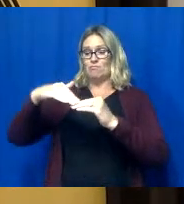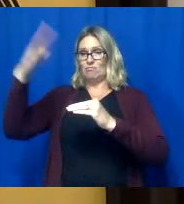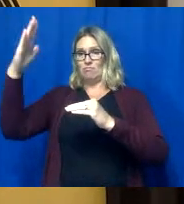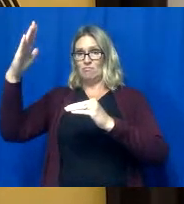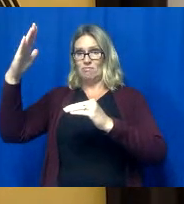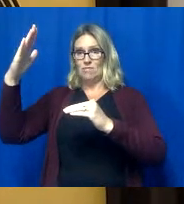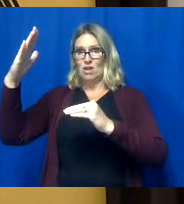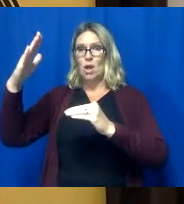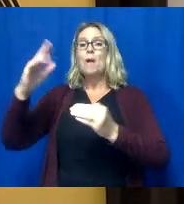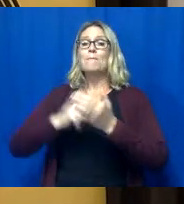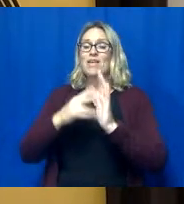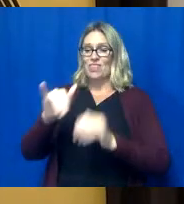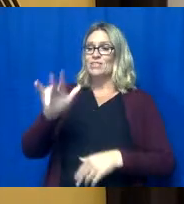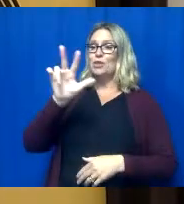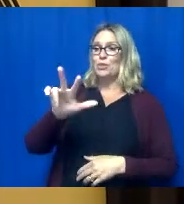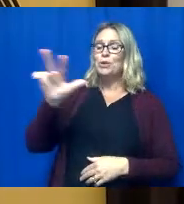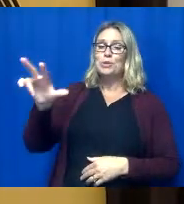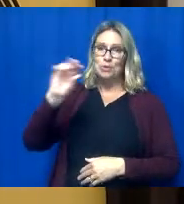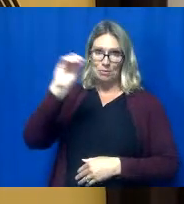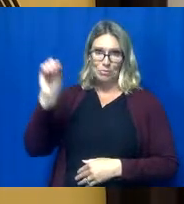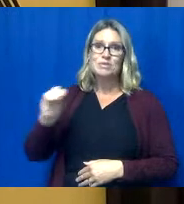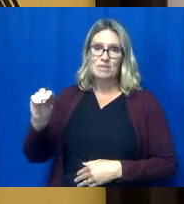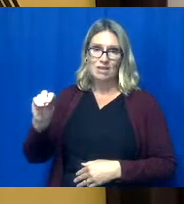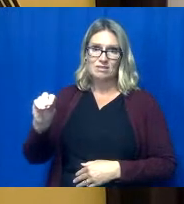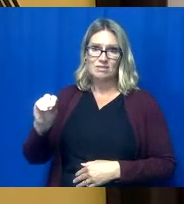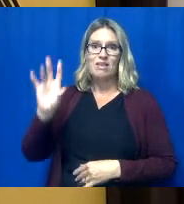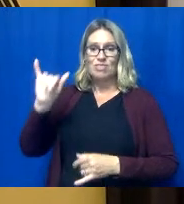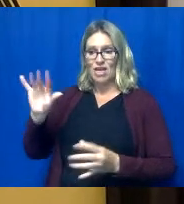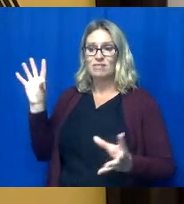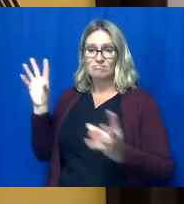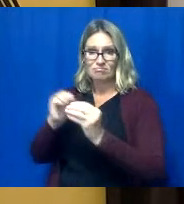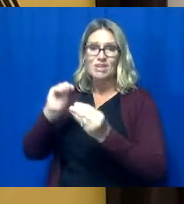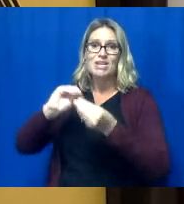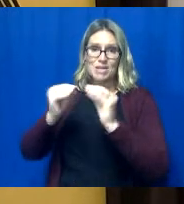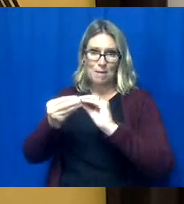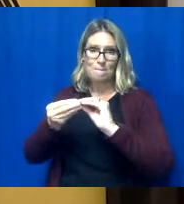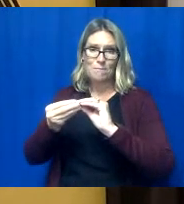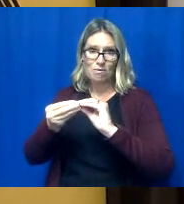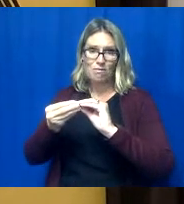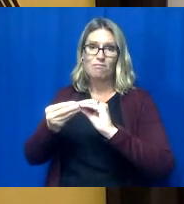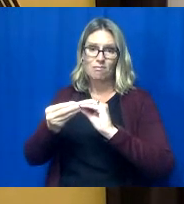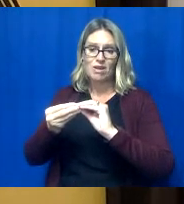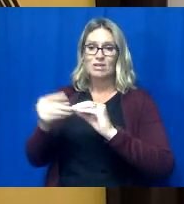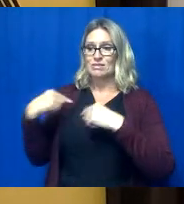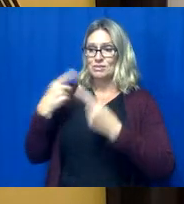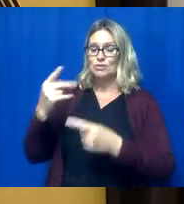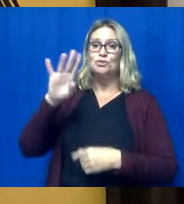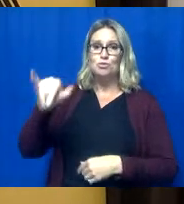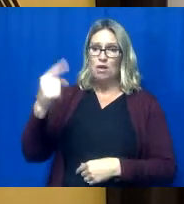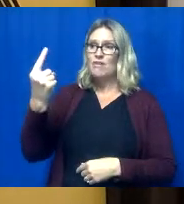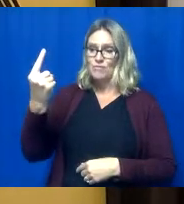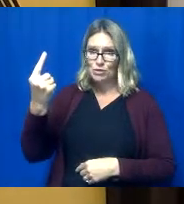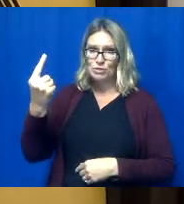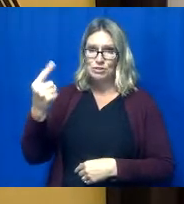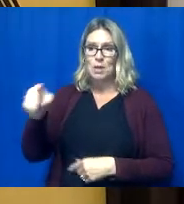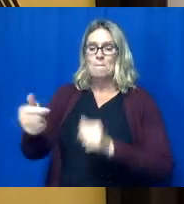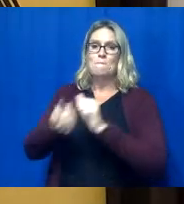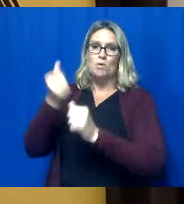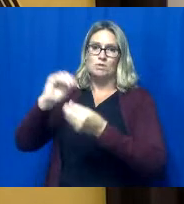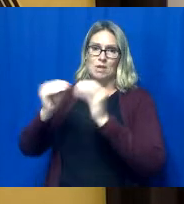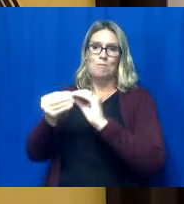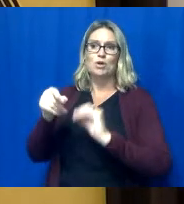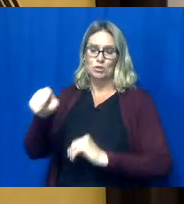for 33% of the total number of COVID-19 cases in New Brunswick since July 1st, they have